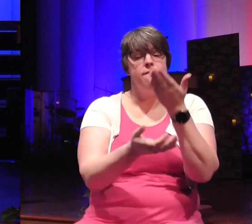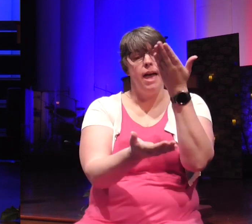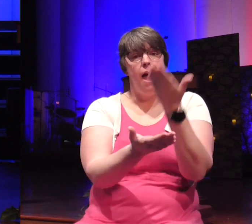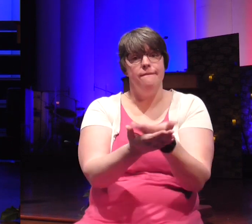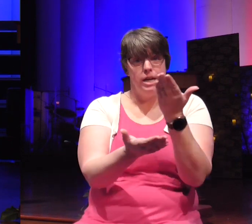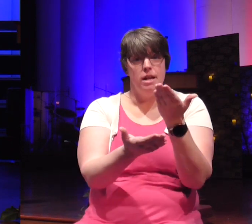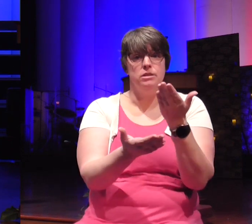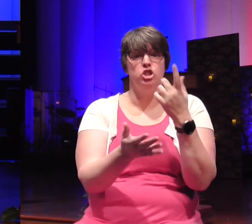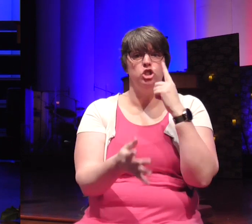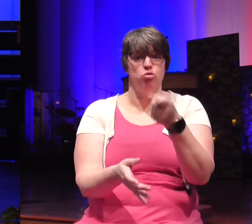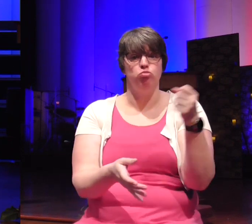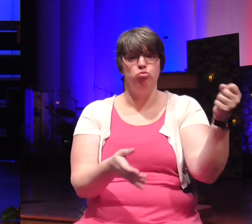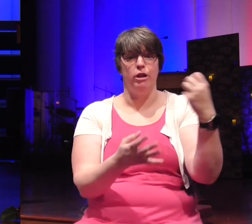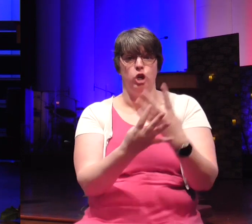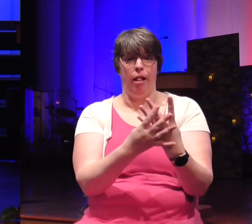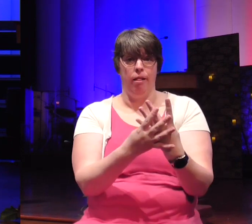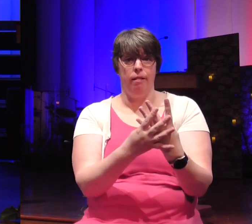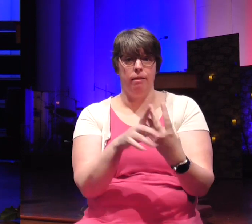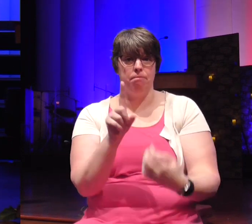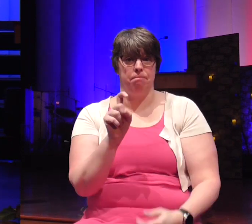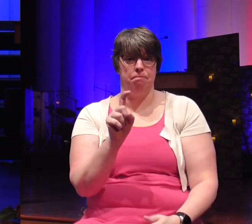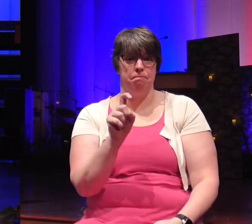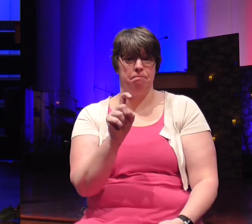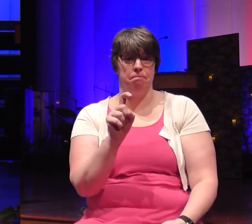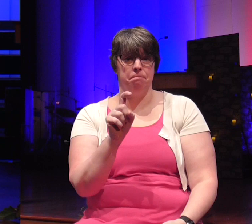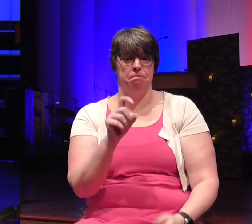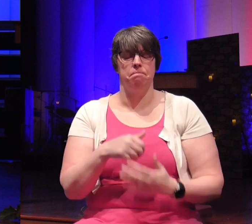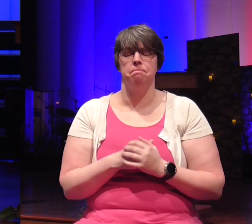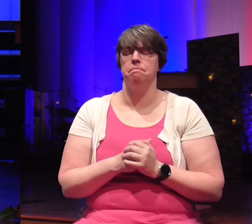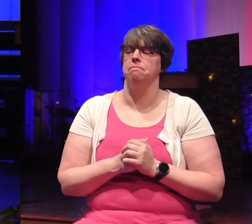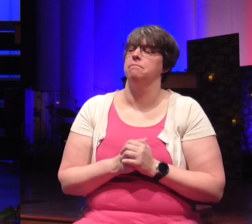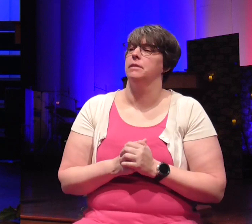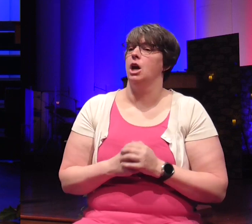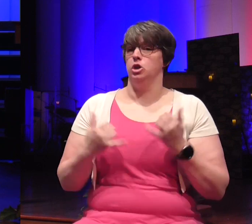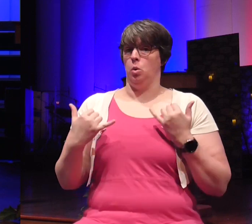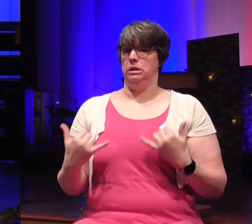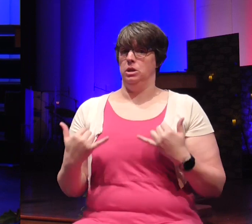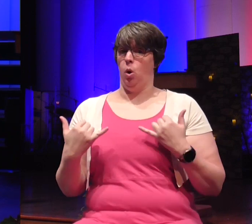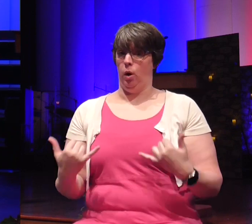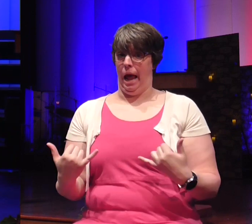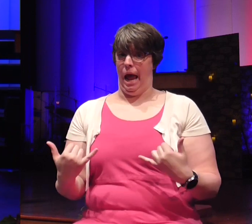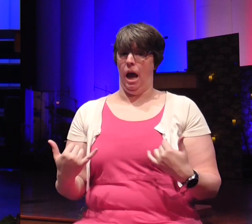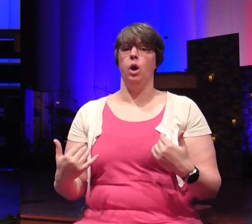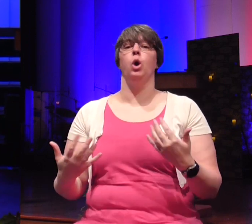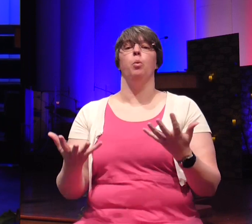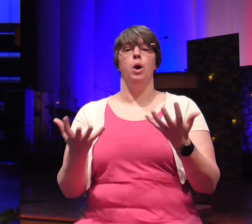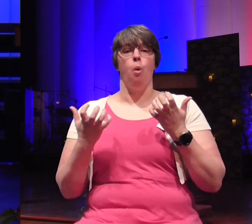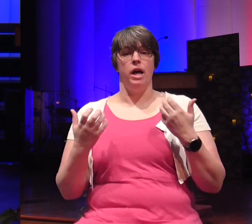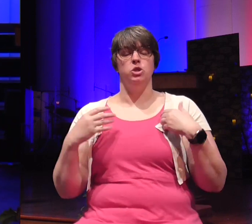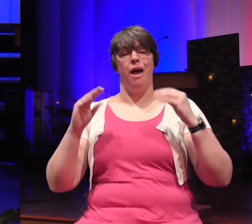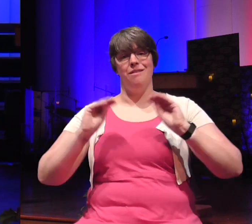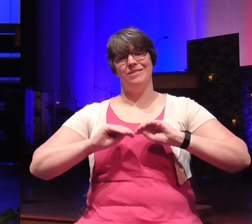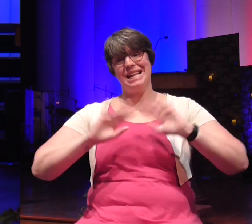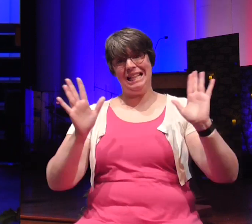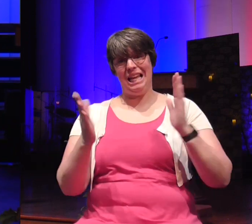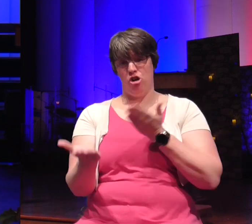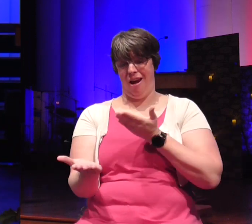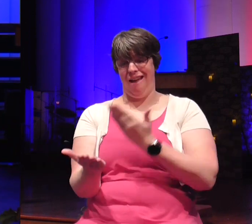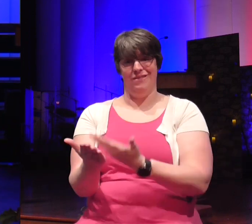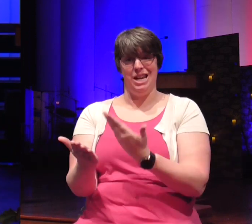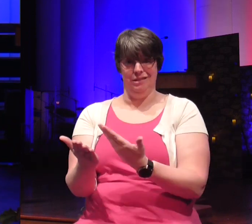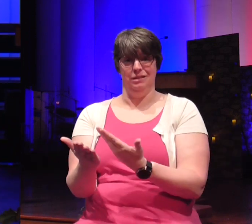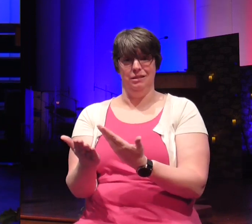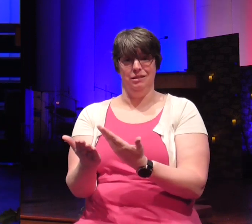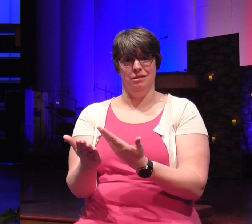Yeah. Today is about manifesting clear evidence of the power of